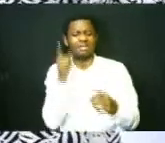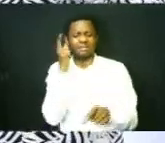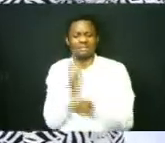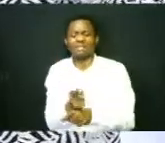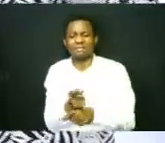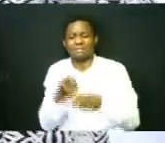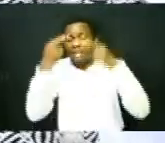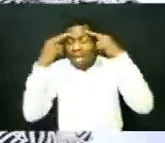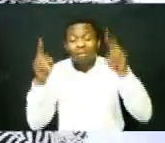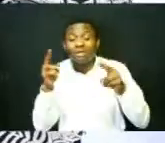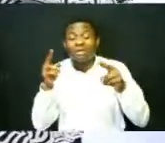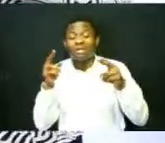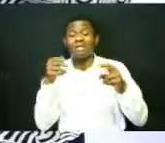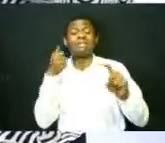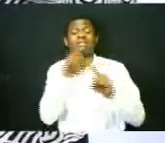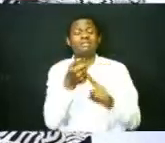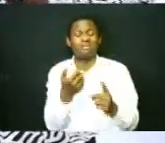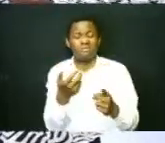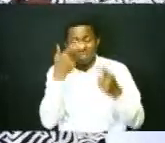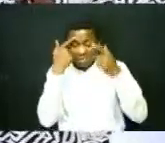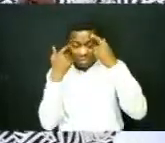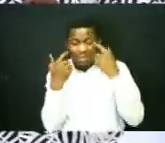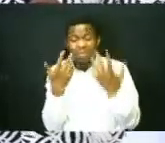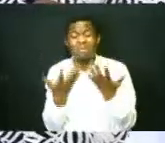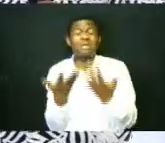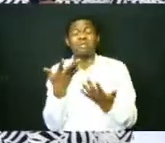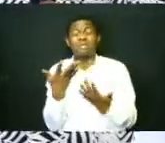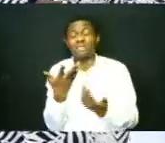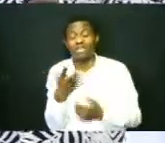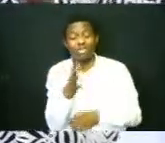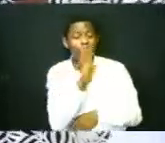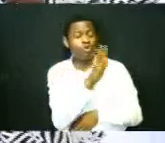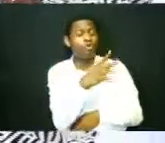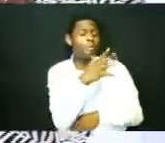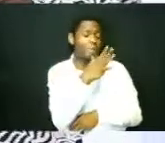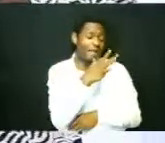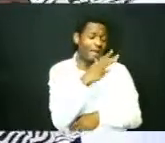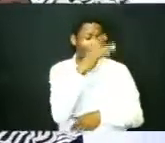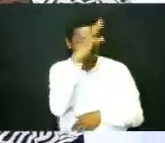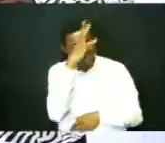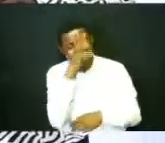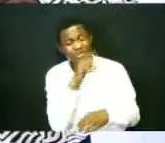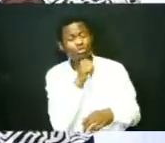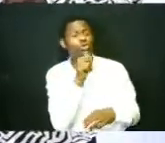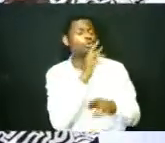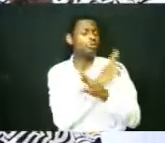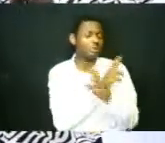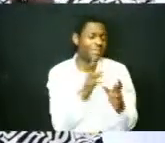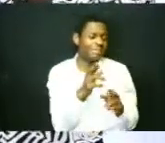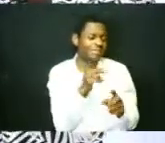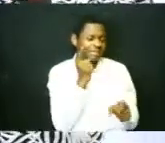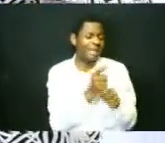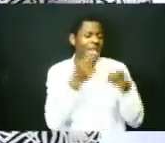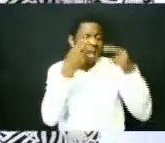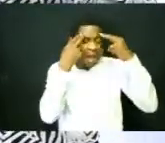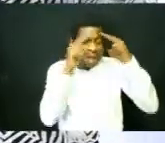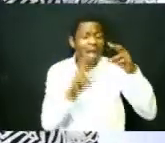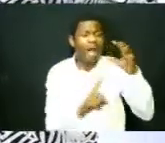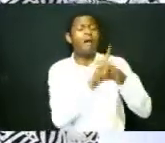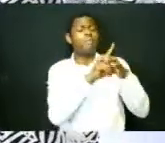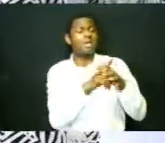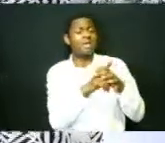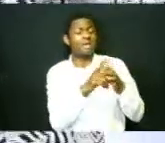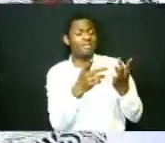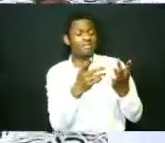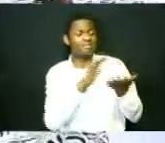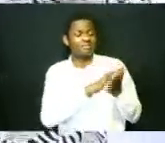Because of the way the mother gave birth to Jabez, he decided to give him a specific